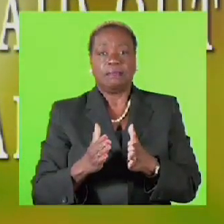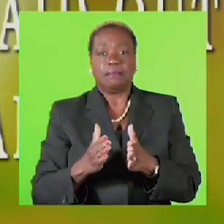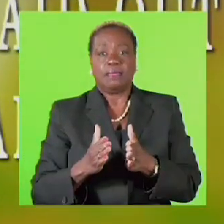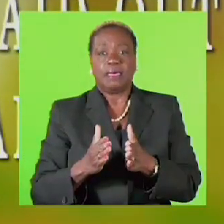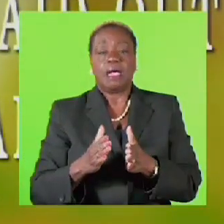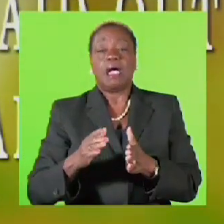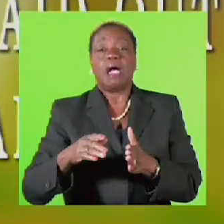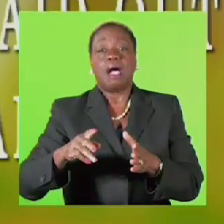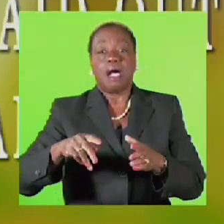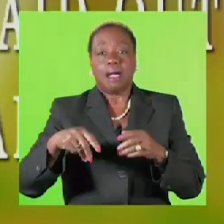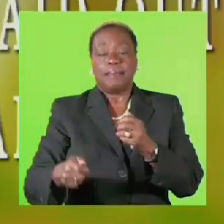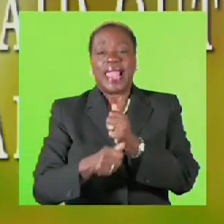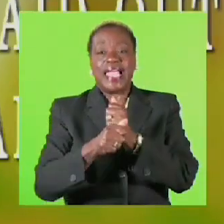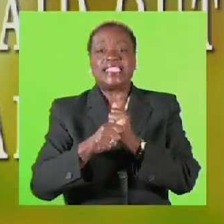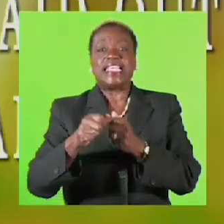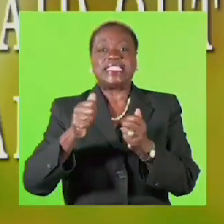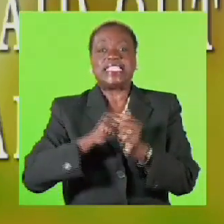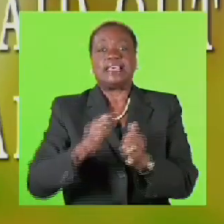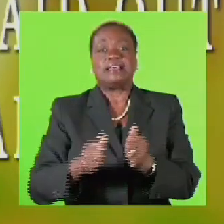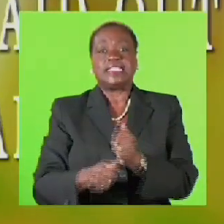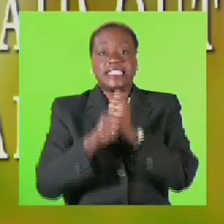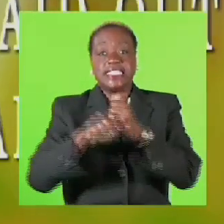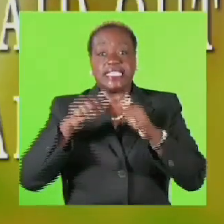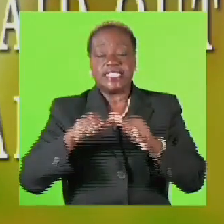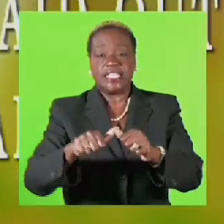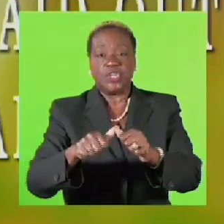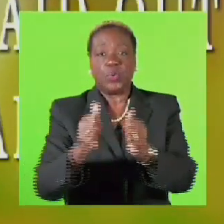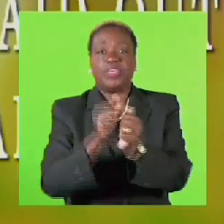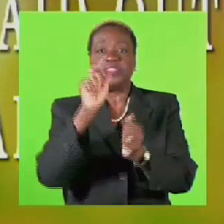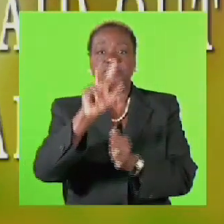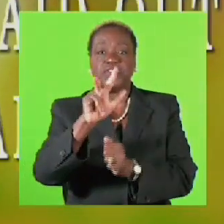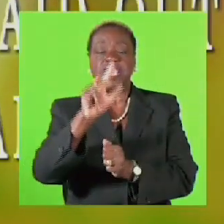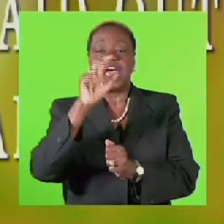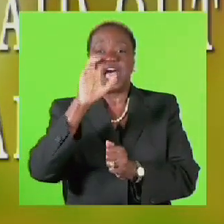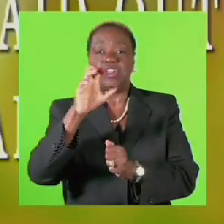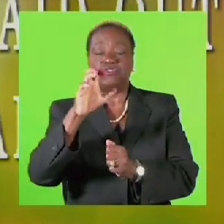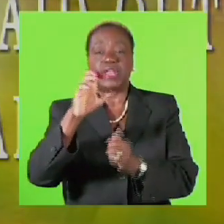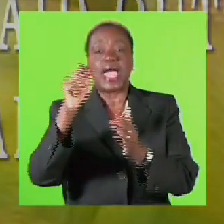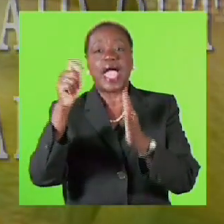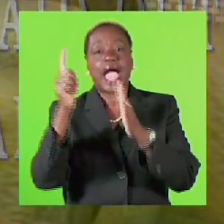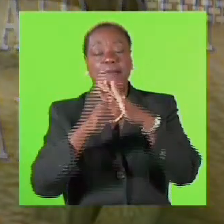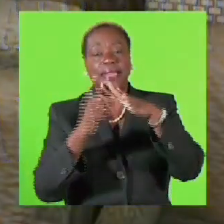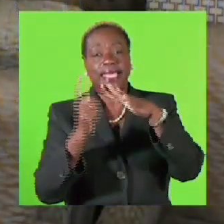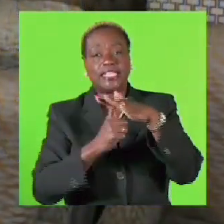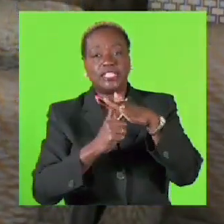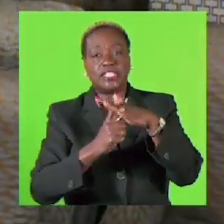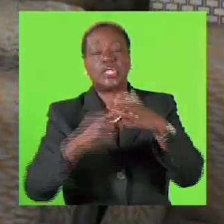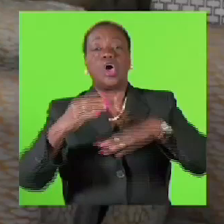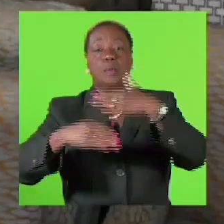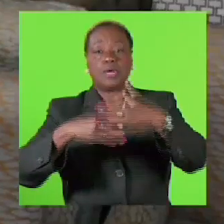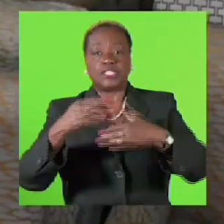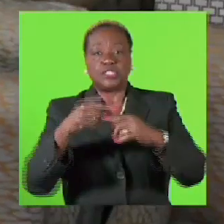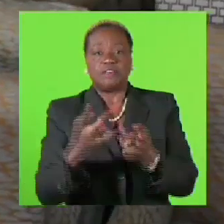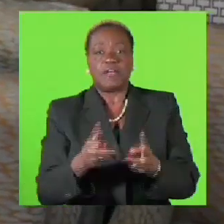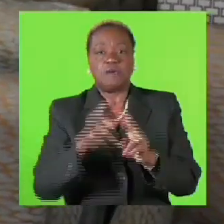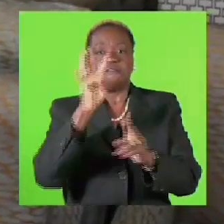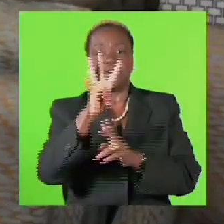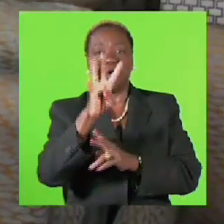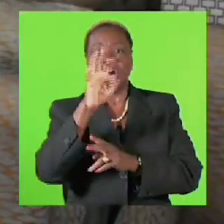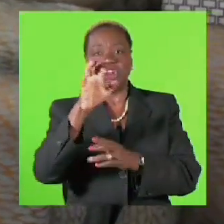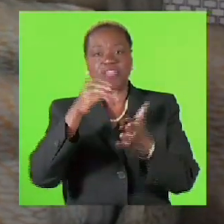Also, appliance assistance continues with some 300 applications, processed to the value